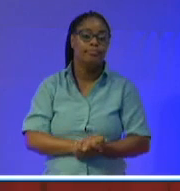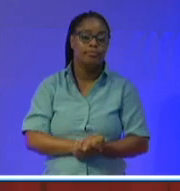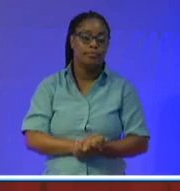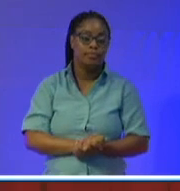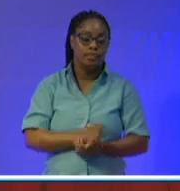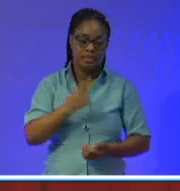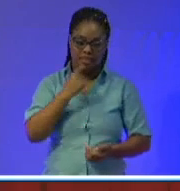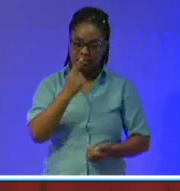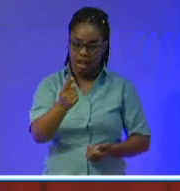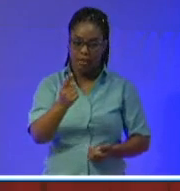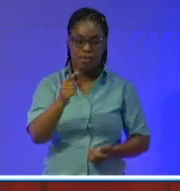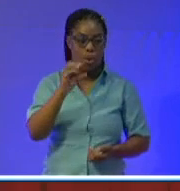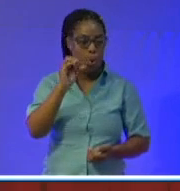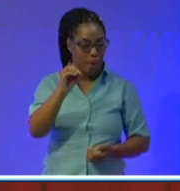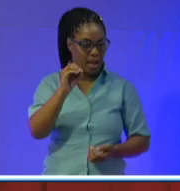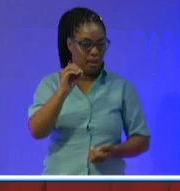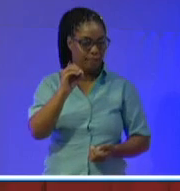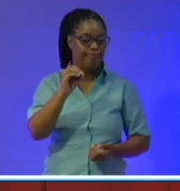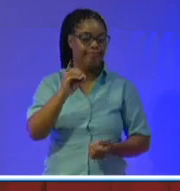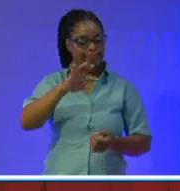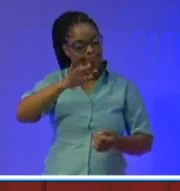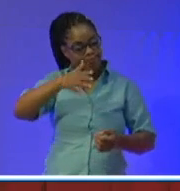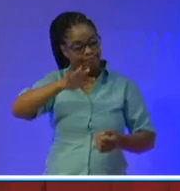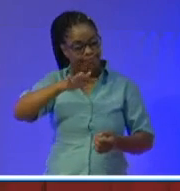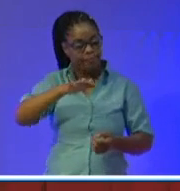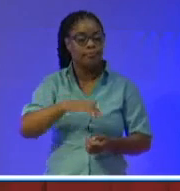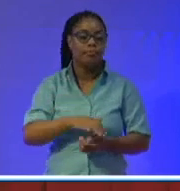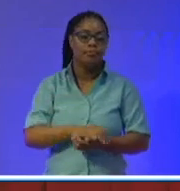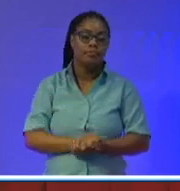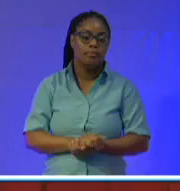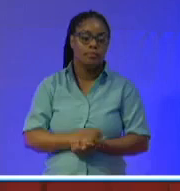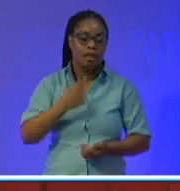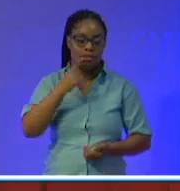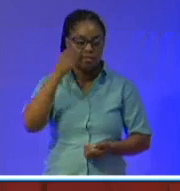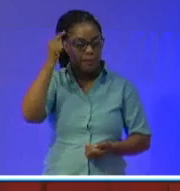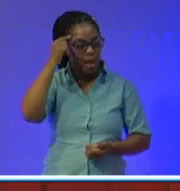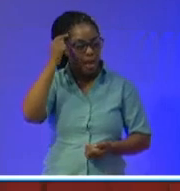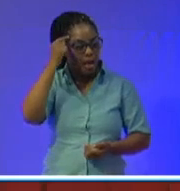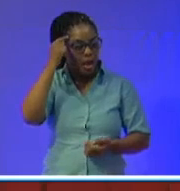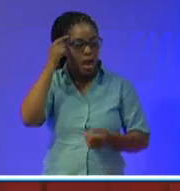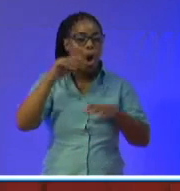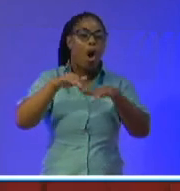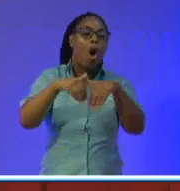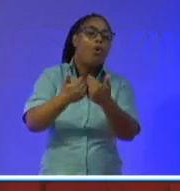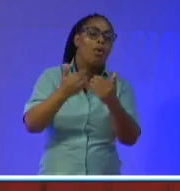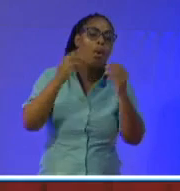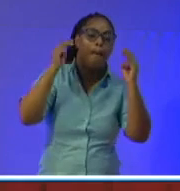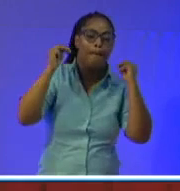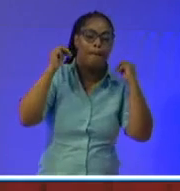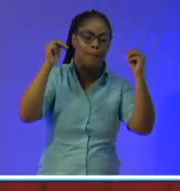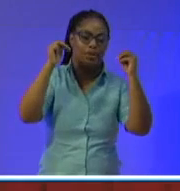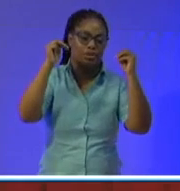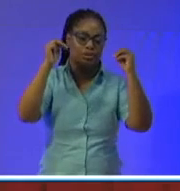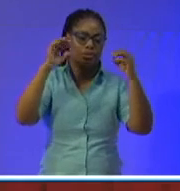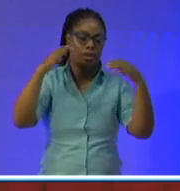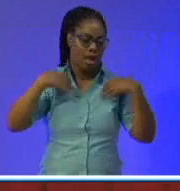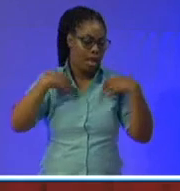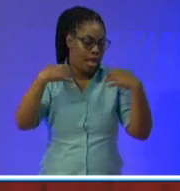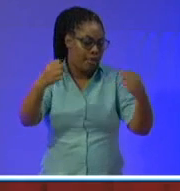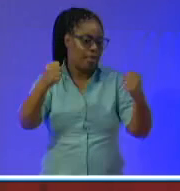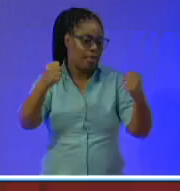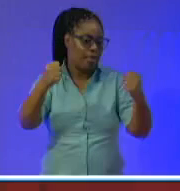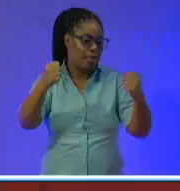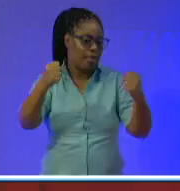I'm wondering, how does the Ministry of Health feel about Omicron? Do you all